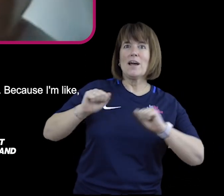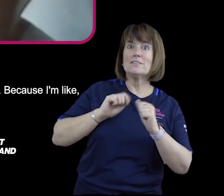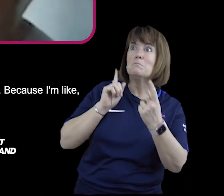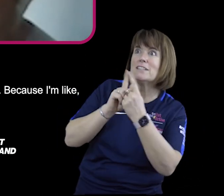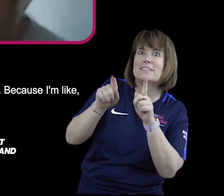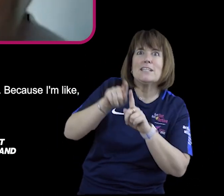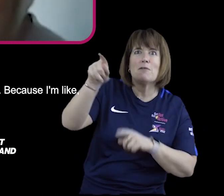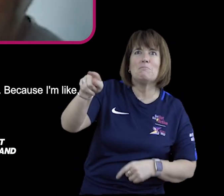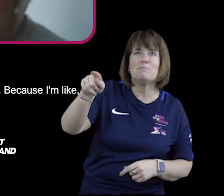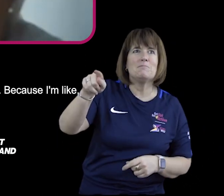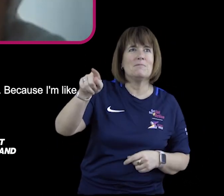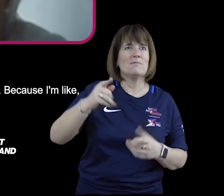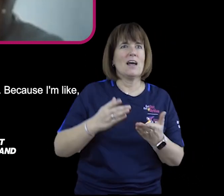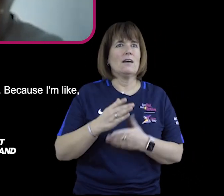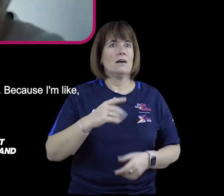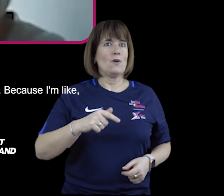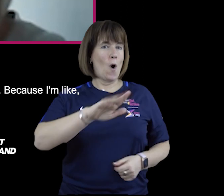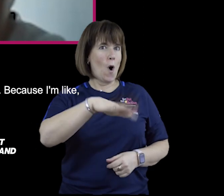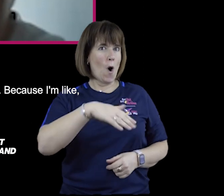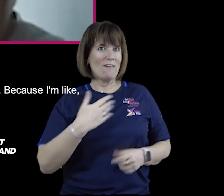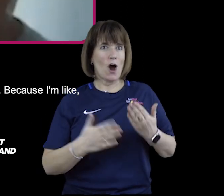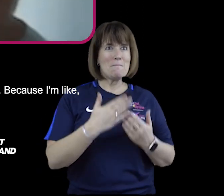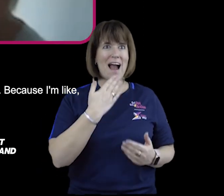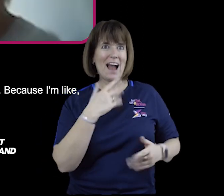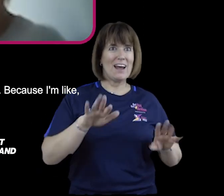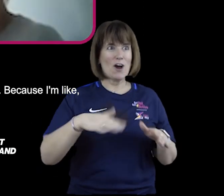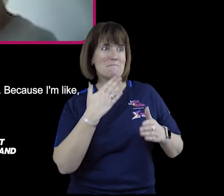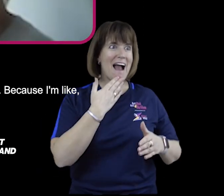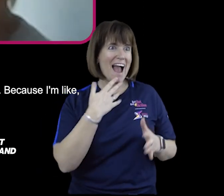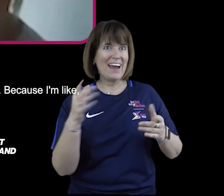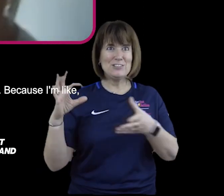great, I can't wait to meet you either, because I'm like, I've got a man.